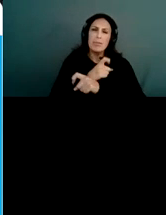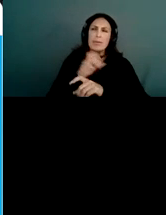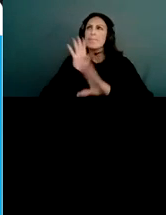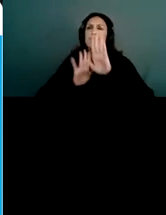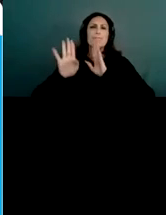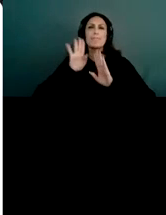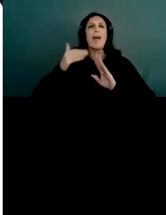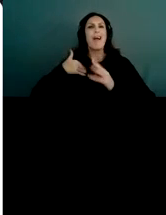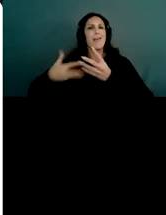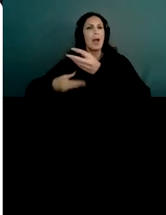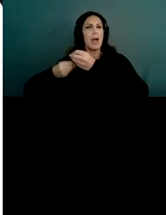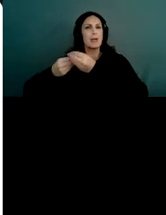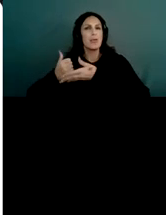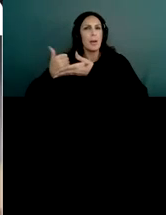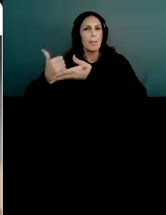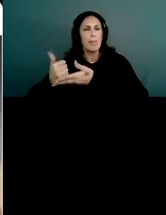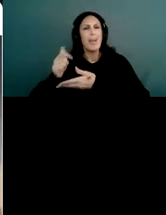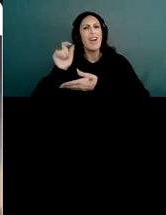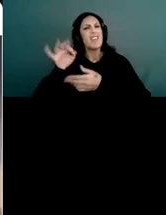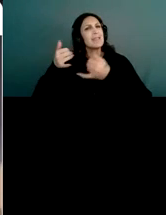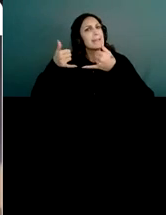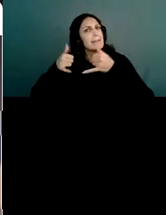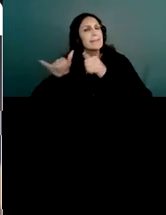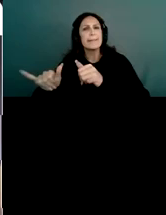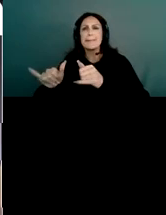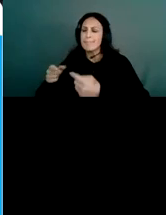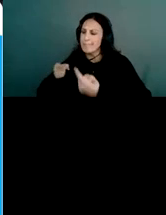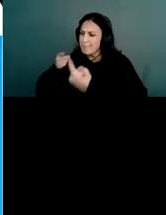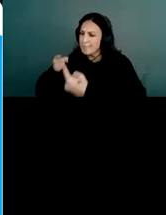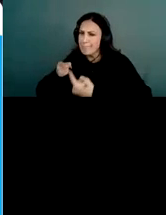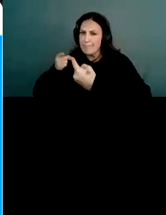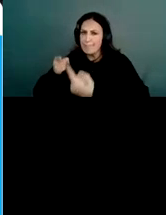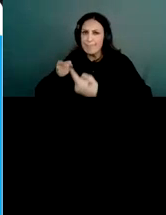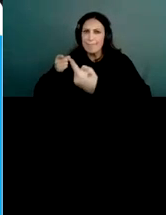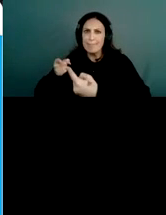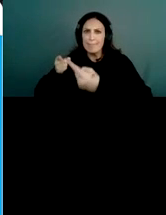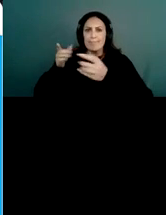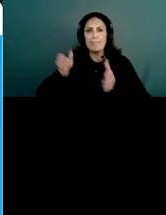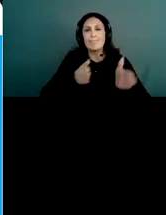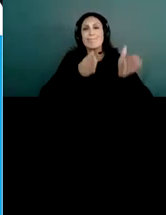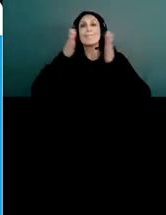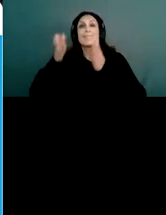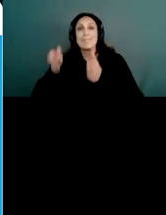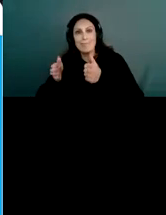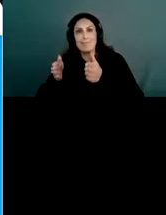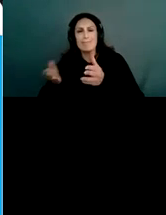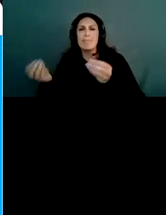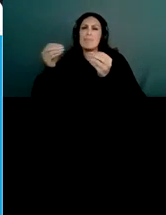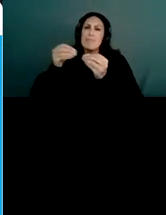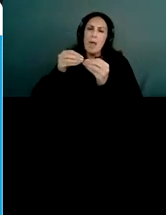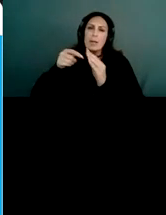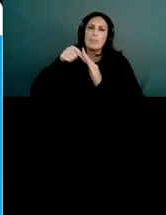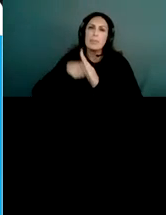If the student continues to struggle in the guided practice step, they'll move to the instruction step, which provides explicit instruction for the